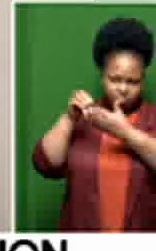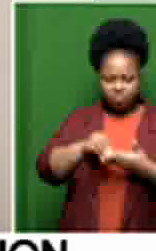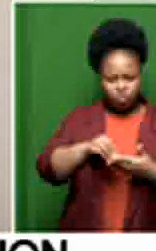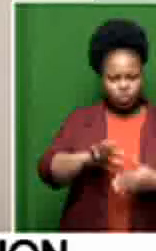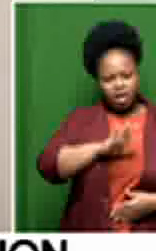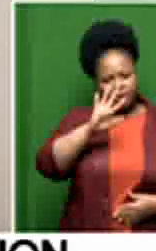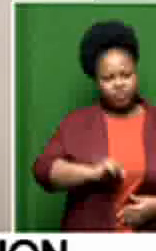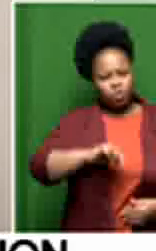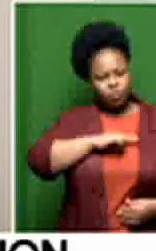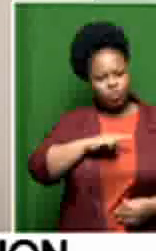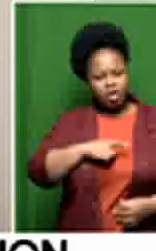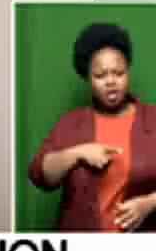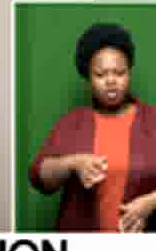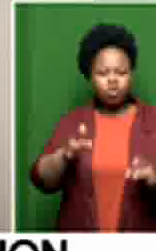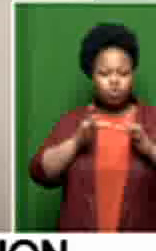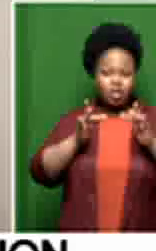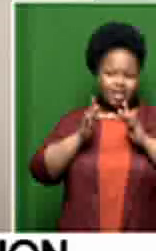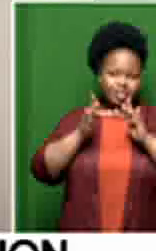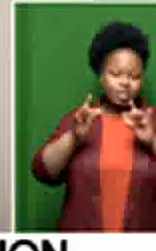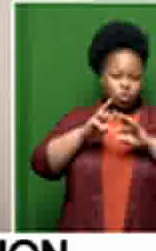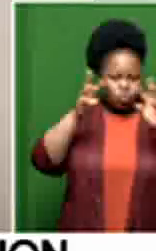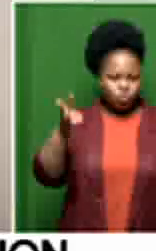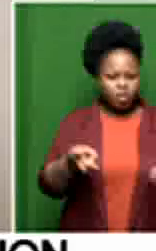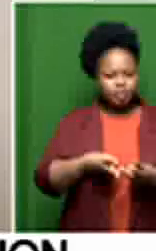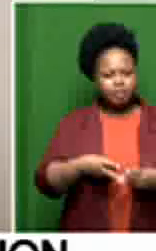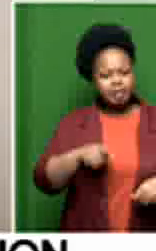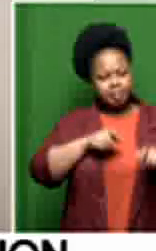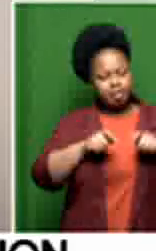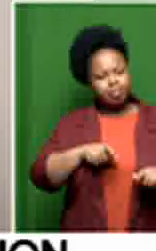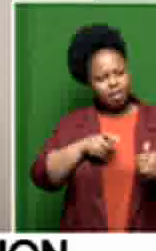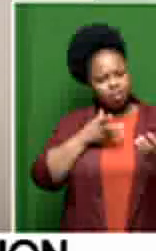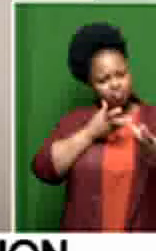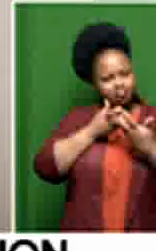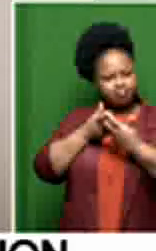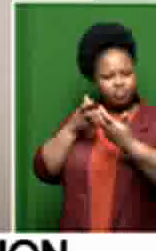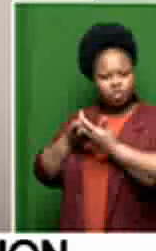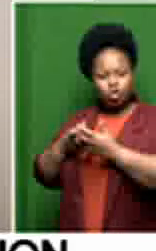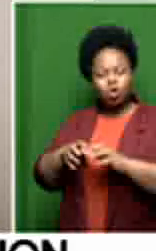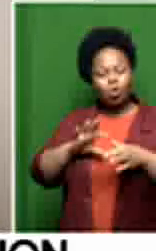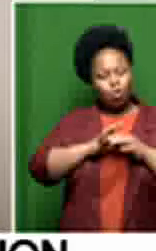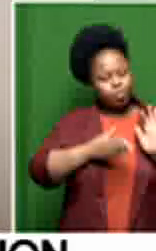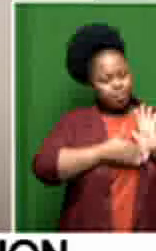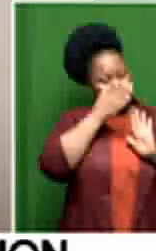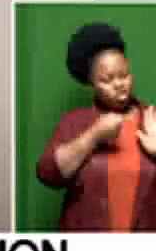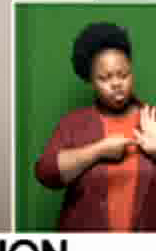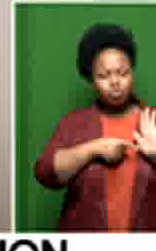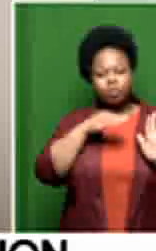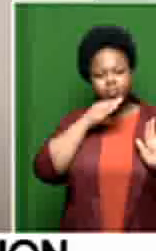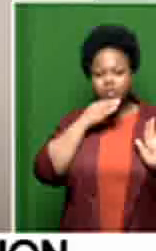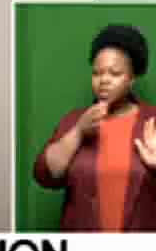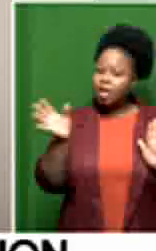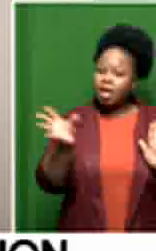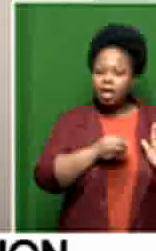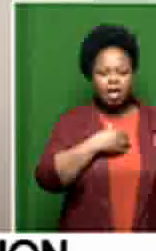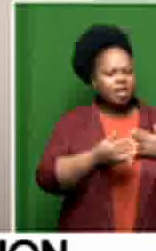more, because the app connects the world to the people, like it connects people to the world in the homepage, meaning that every